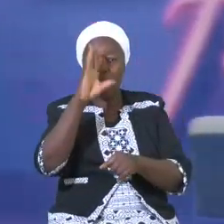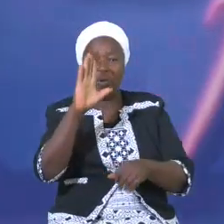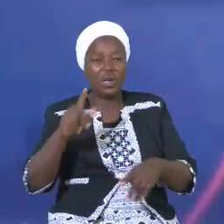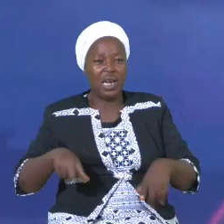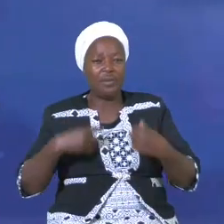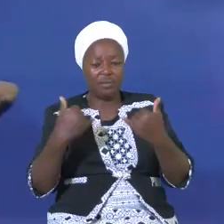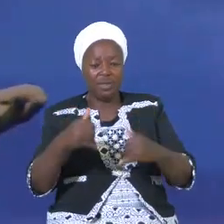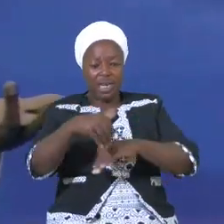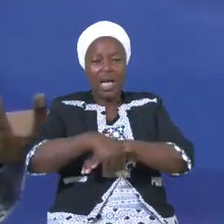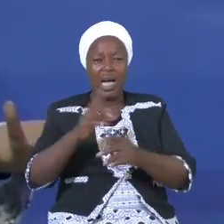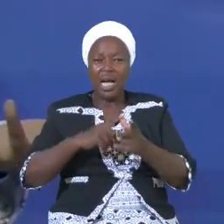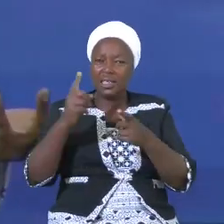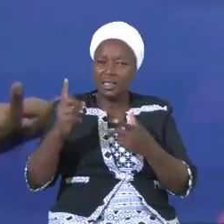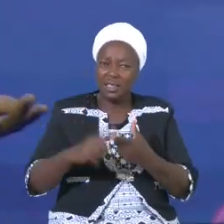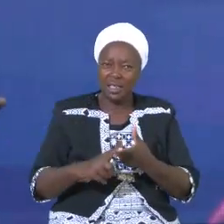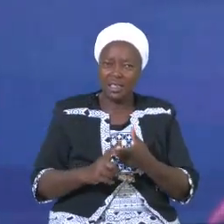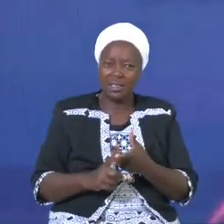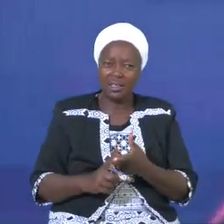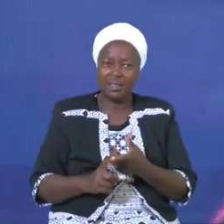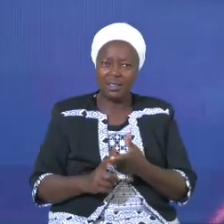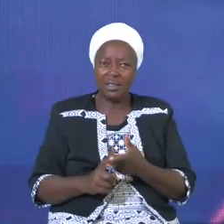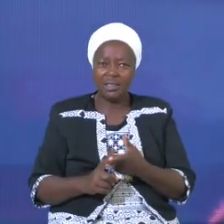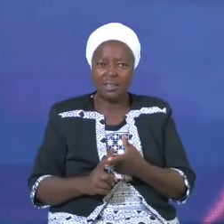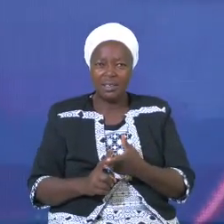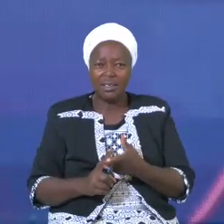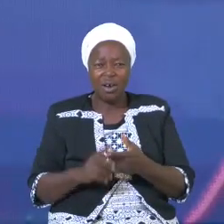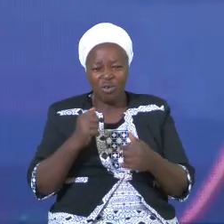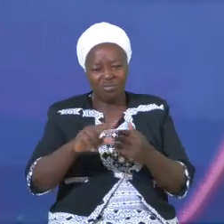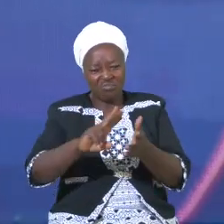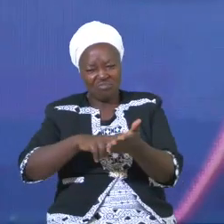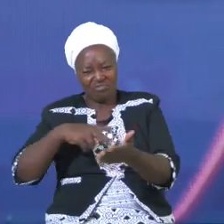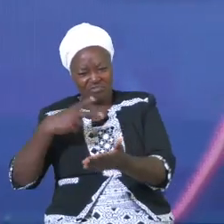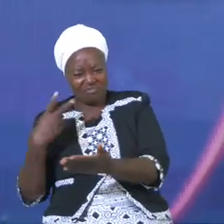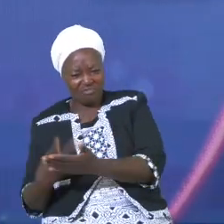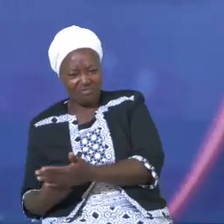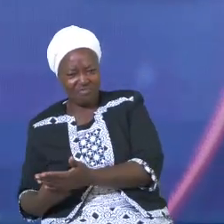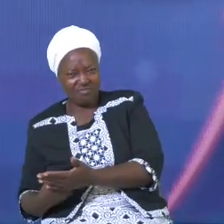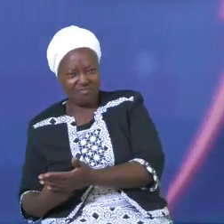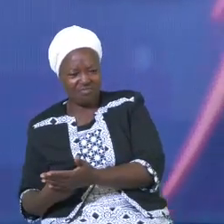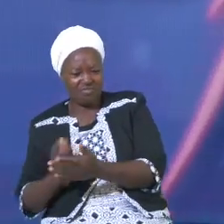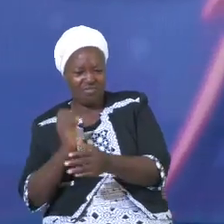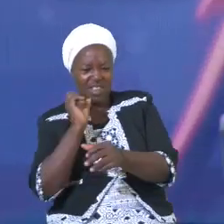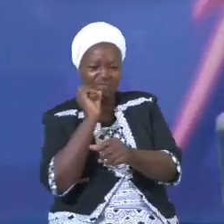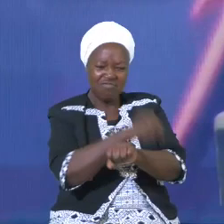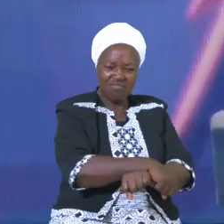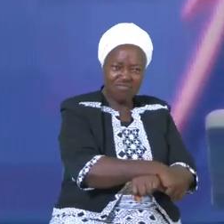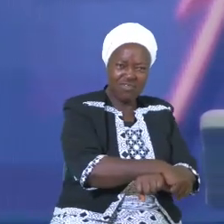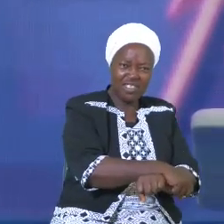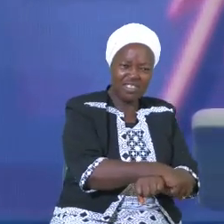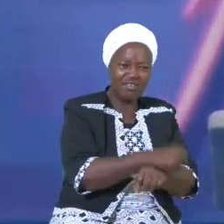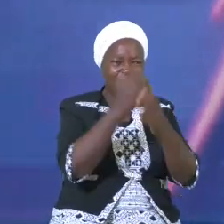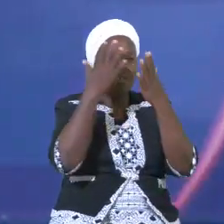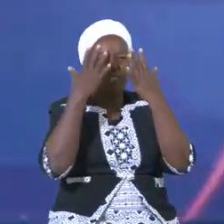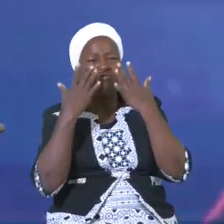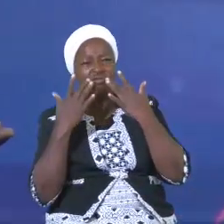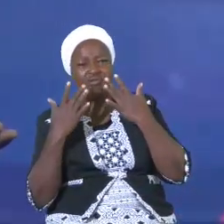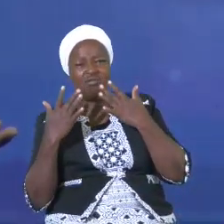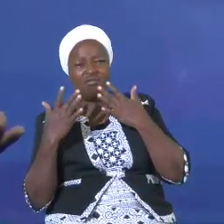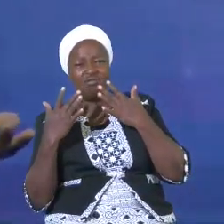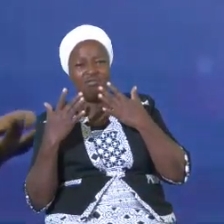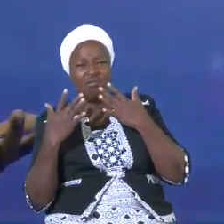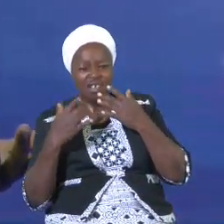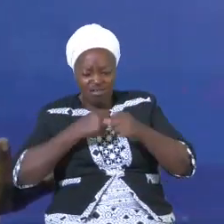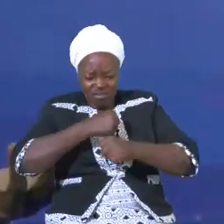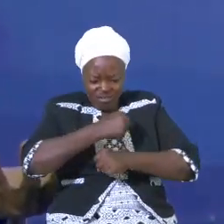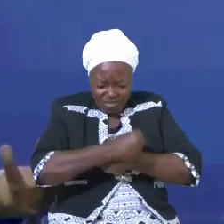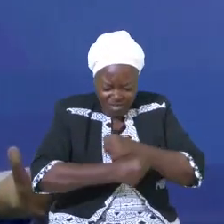then collapse defeat sorrow suffering